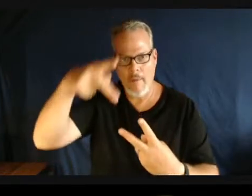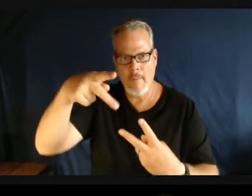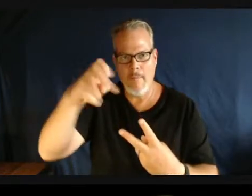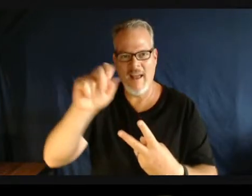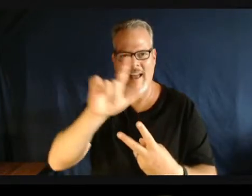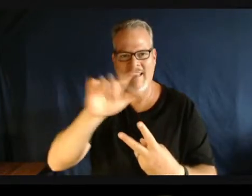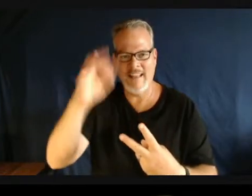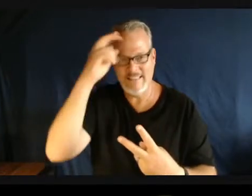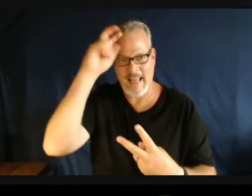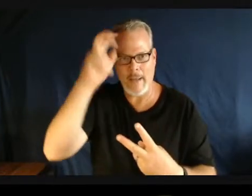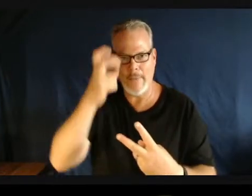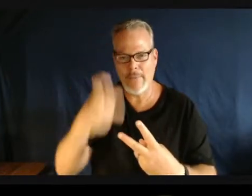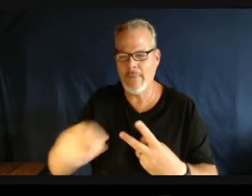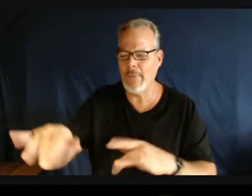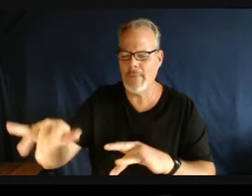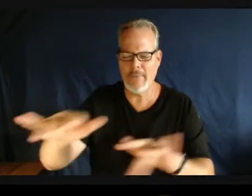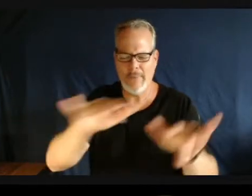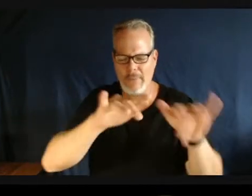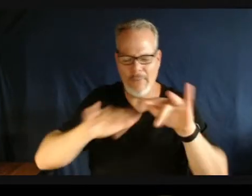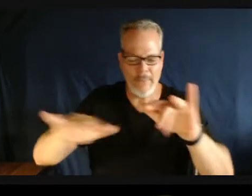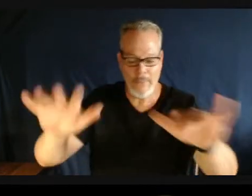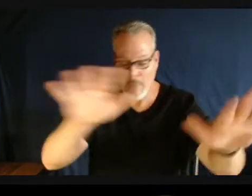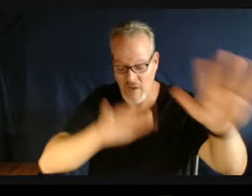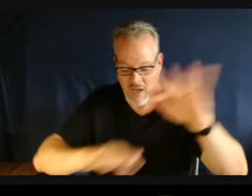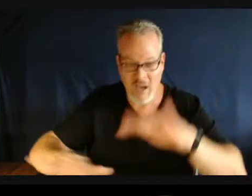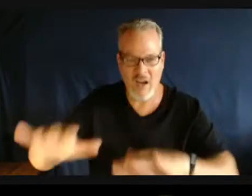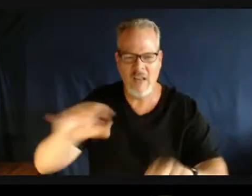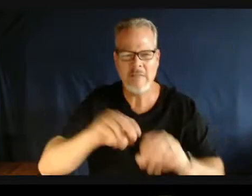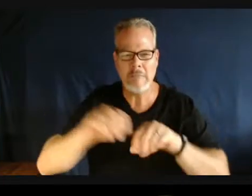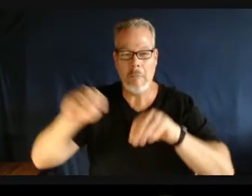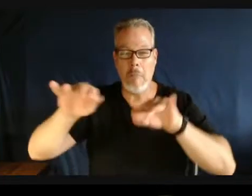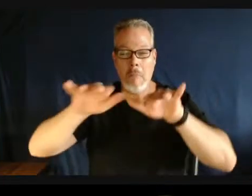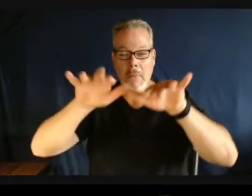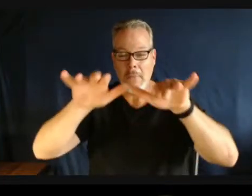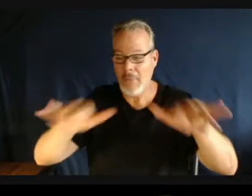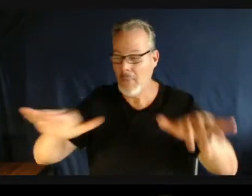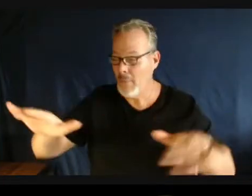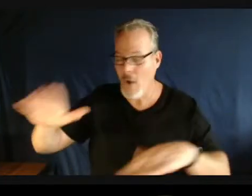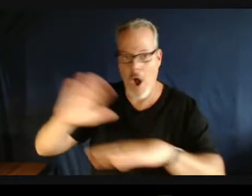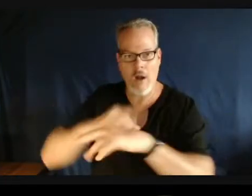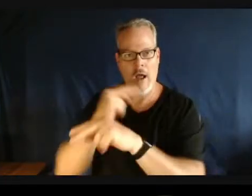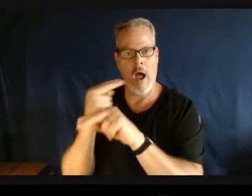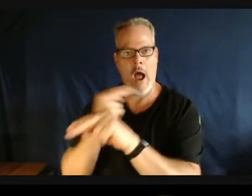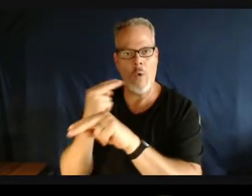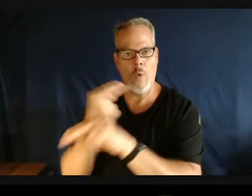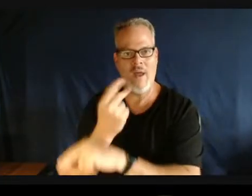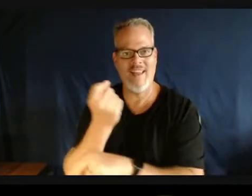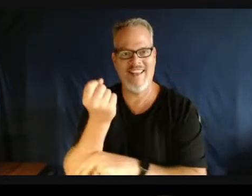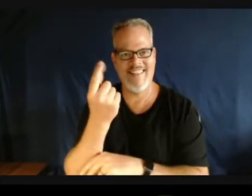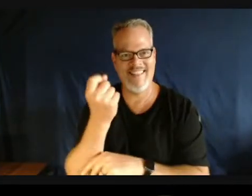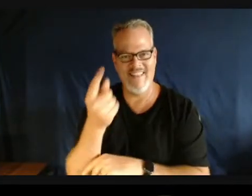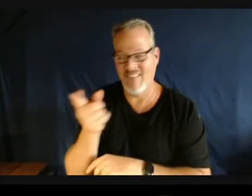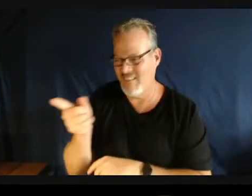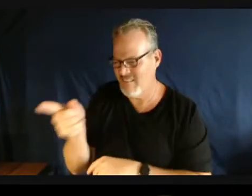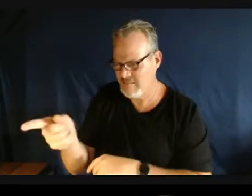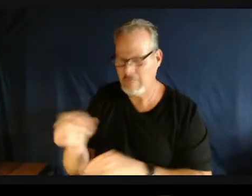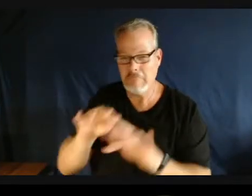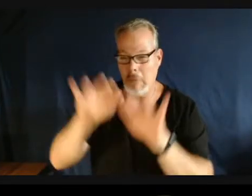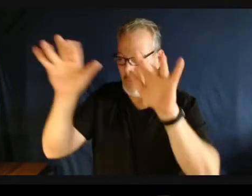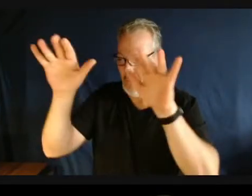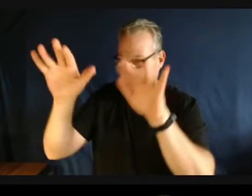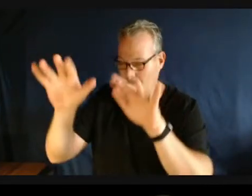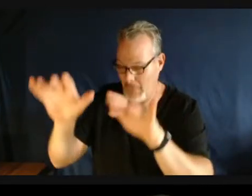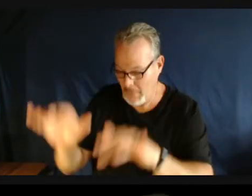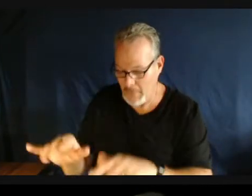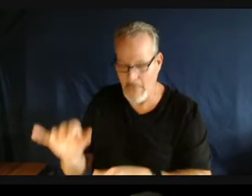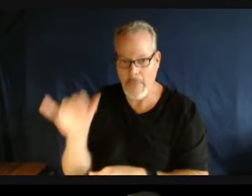this actually was blown and deposited all the way onto the Highway 11 that the county runs west of the summit here. So there's a